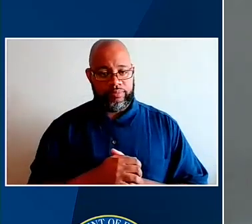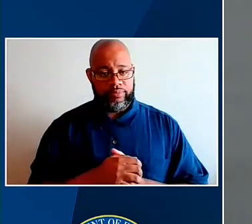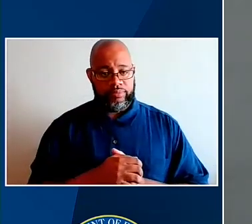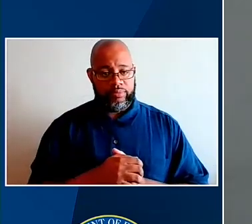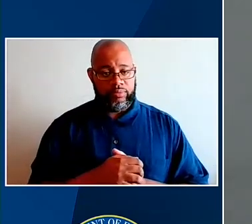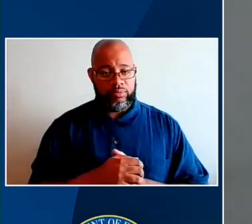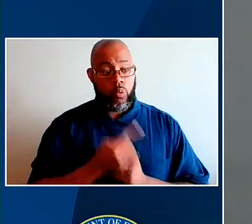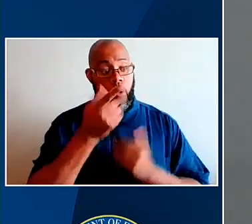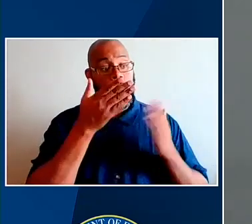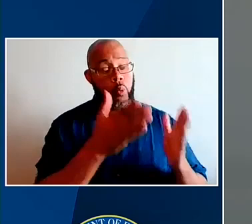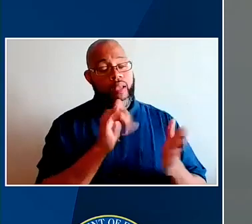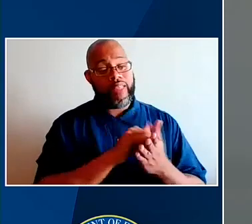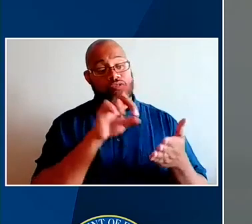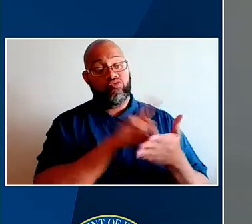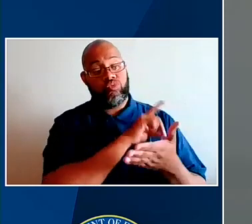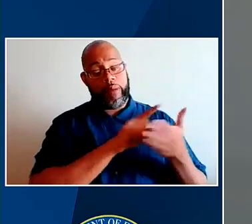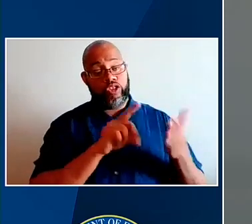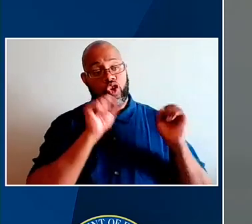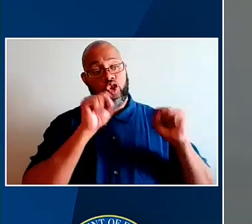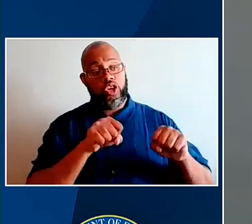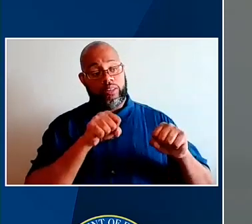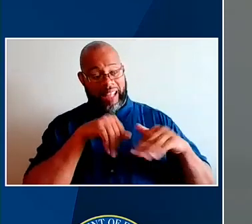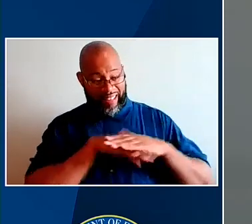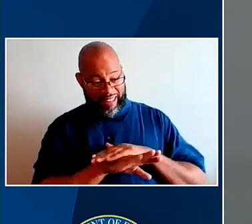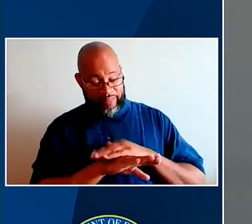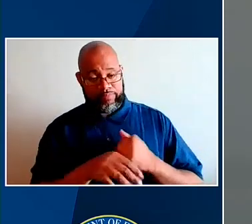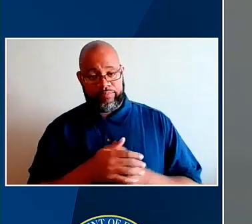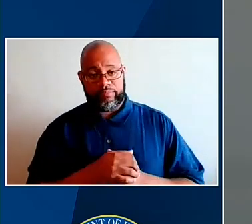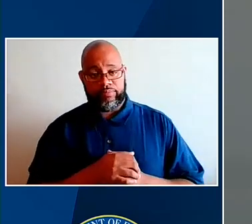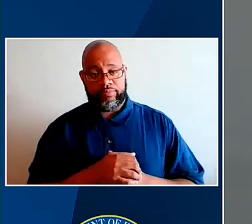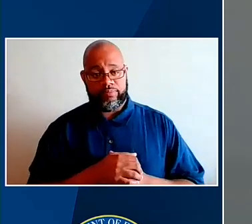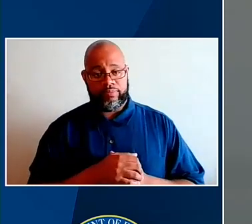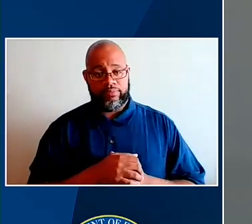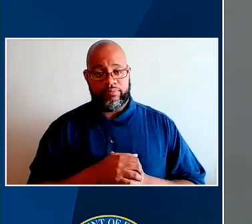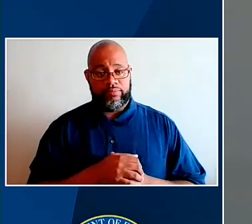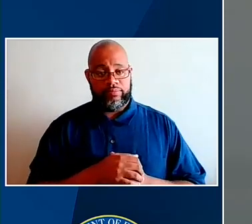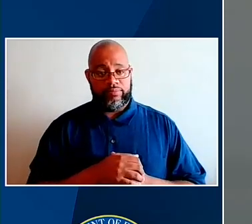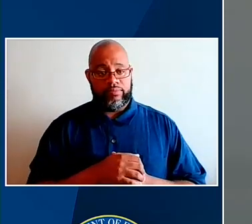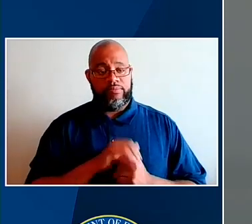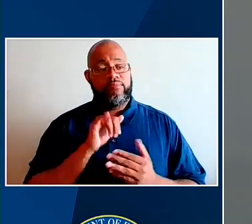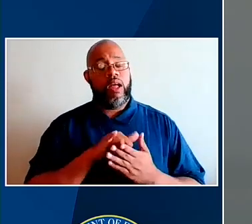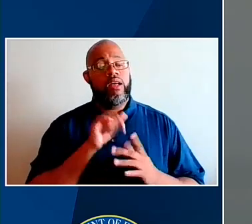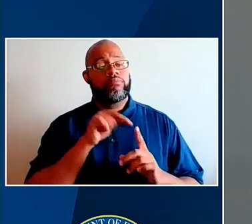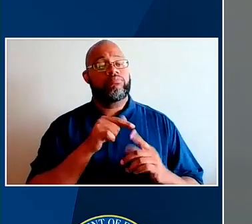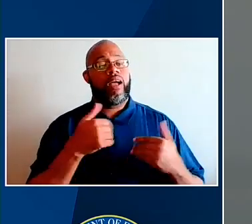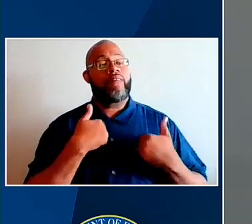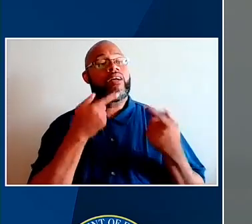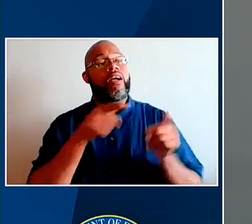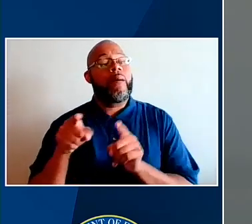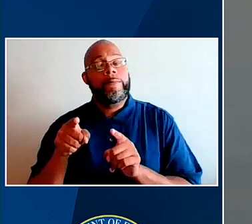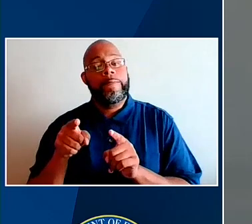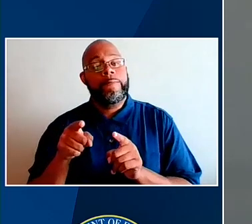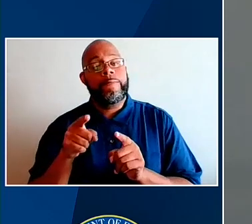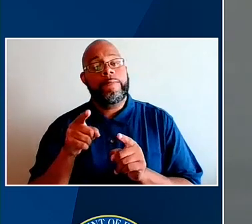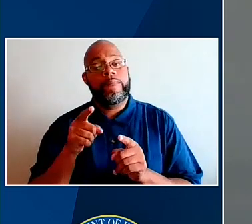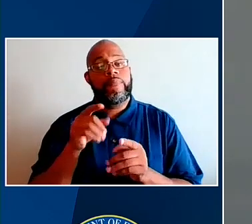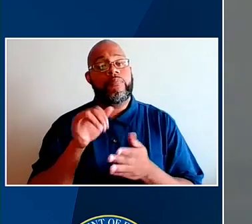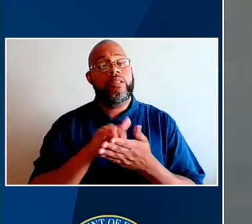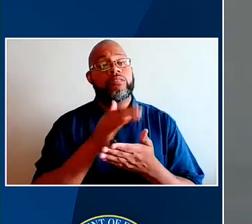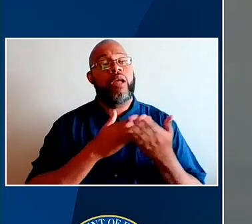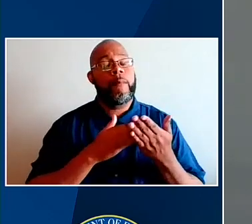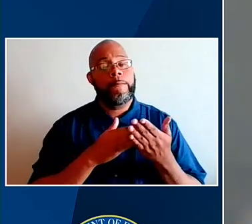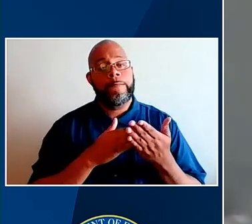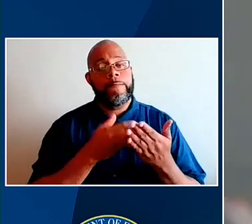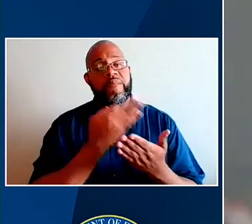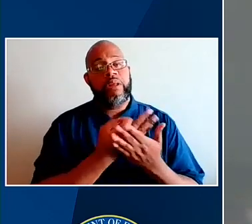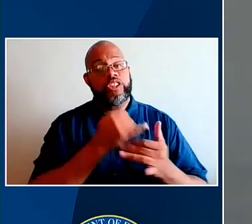One way that discrimination could come into play that has occurred is that some